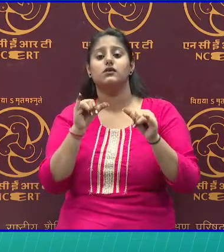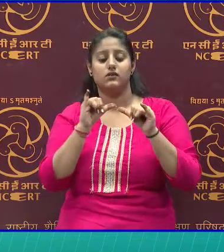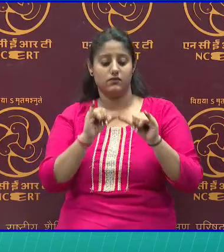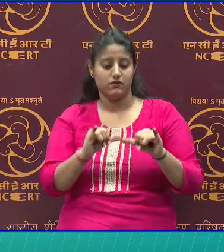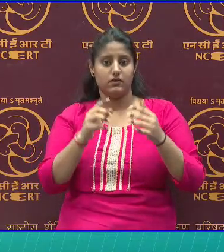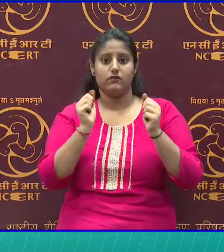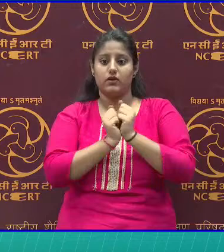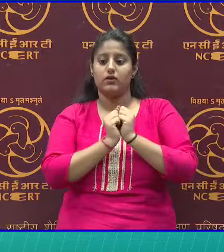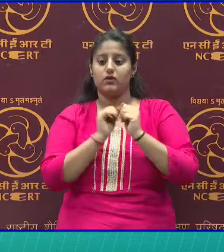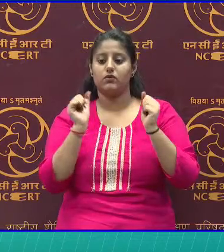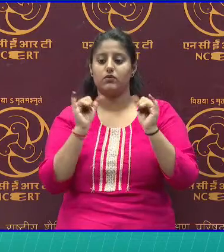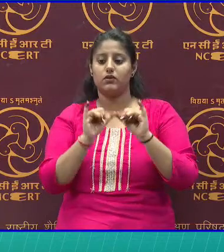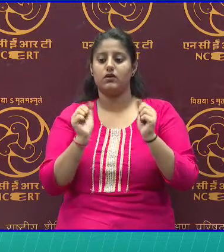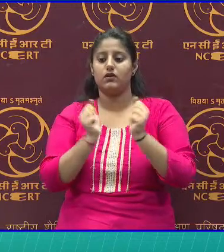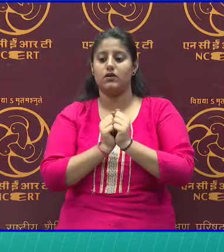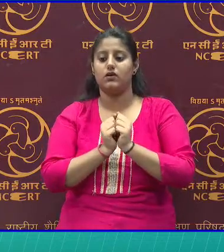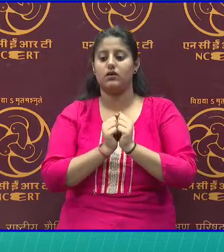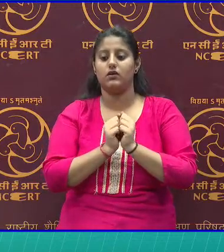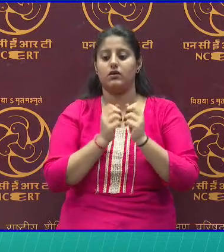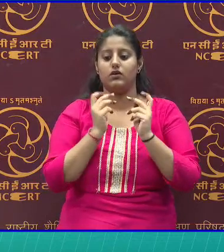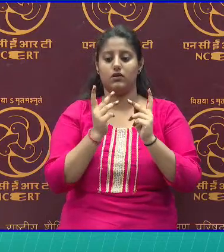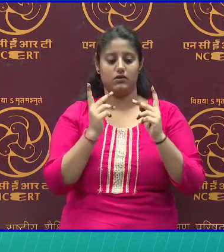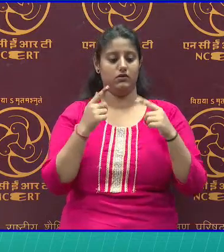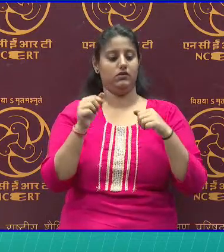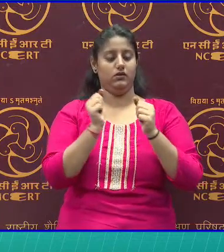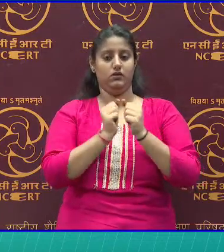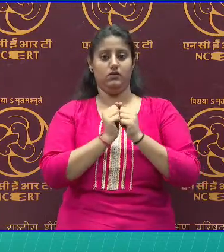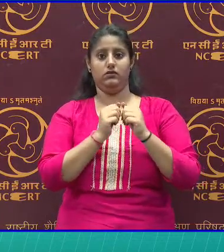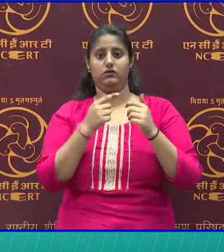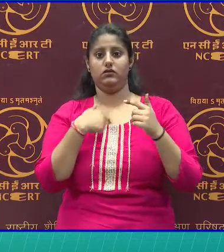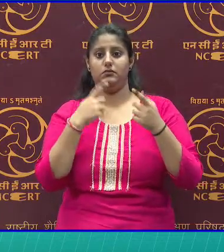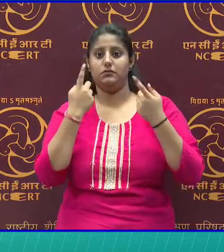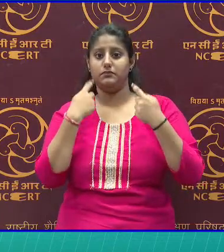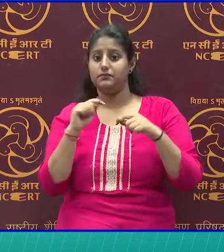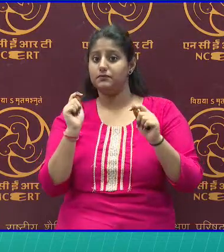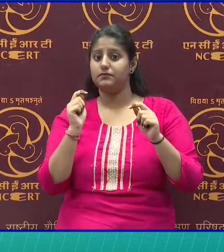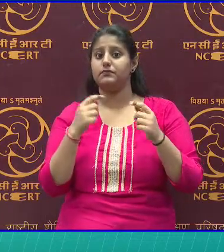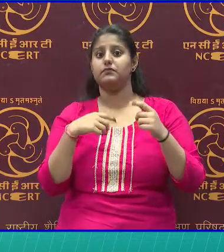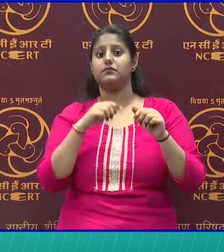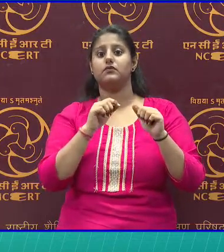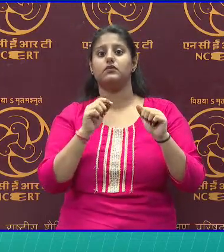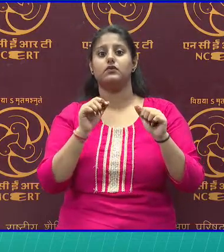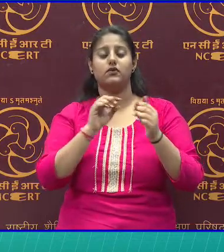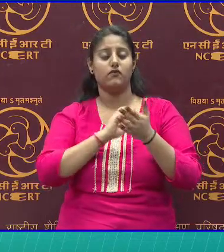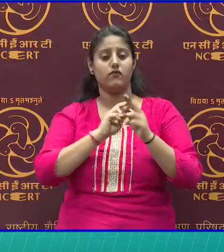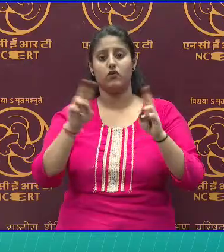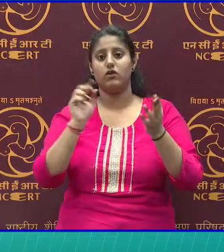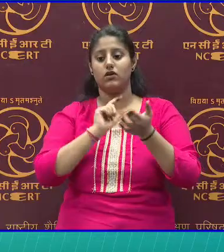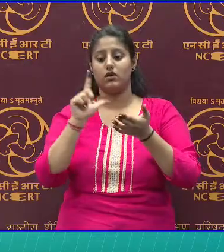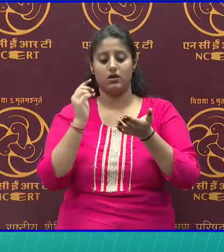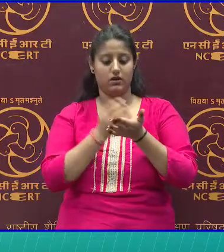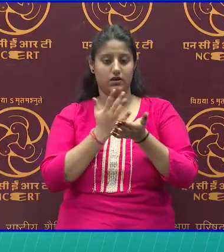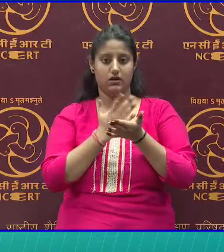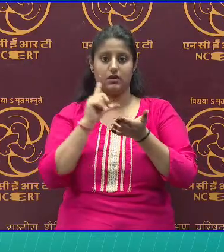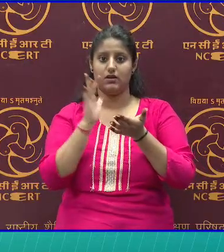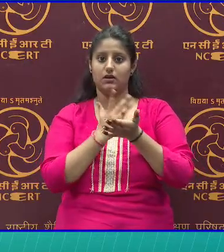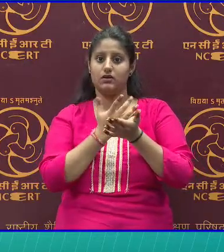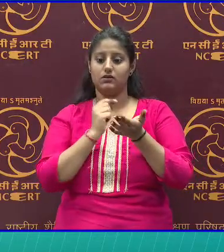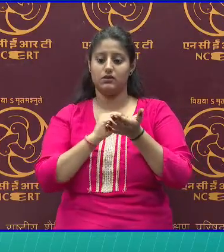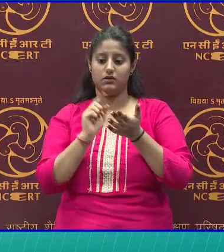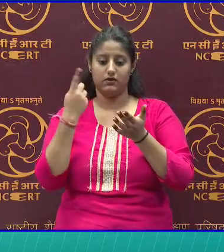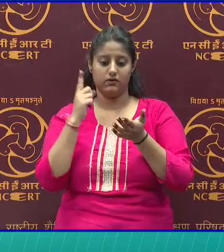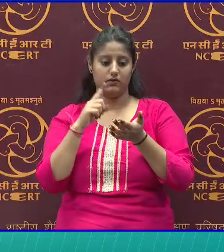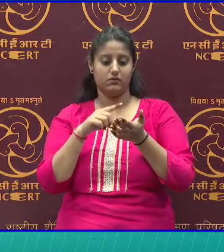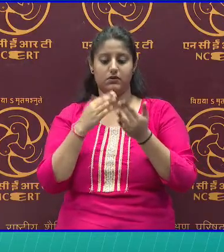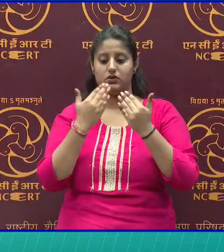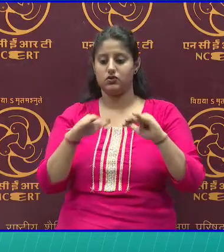you cannot see one element in one chapter alone. It is actually, we try to integrate across the chapters. One of the first chapter, we are asking